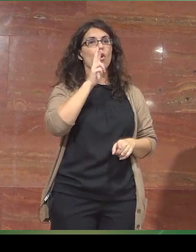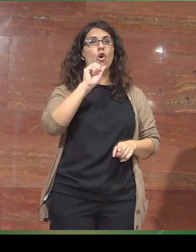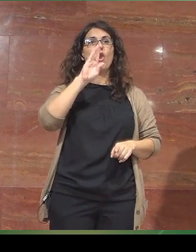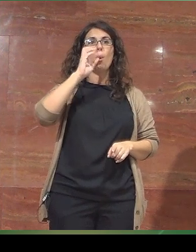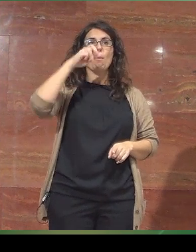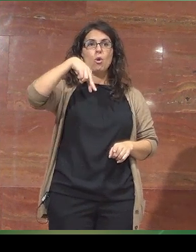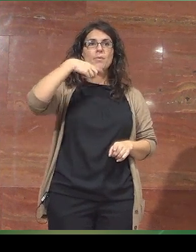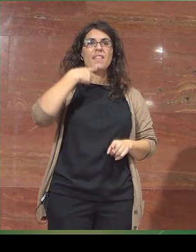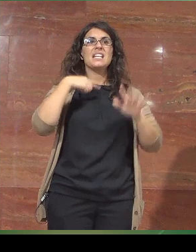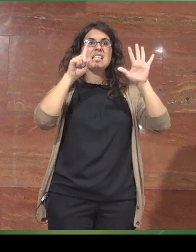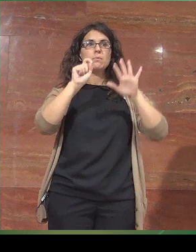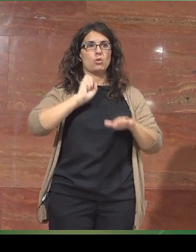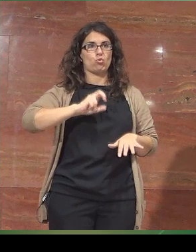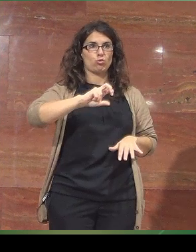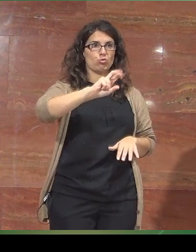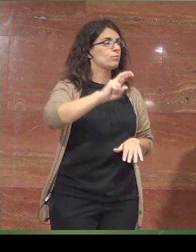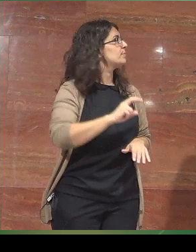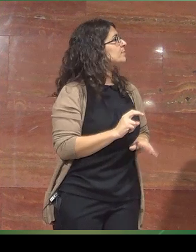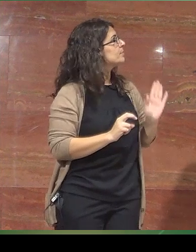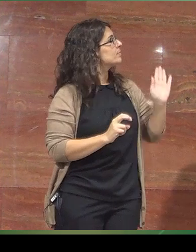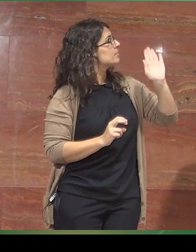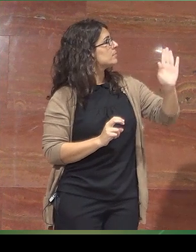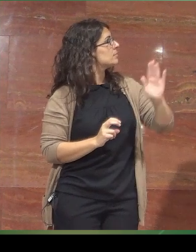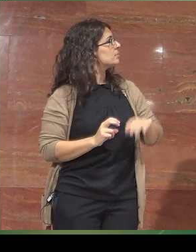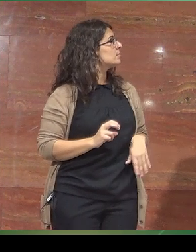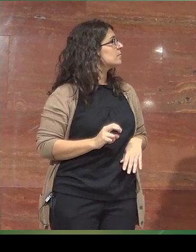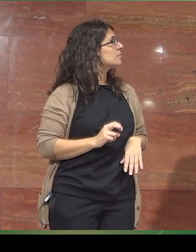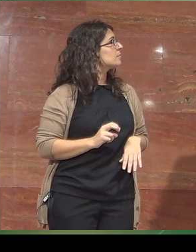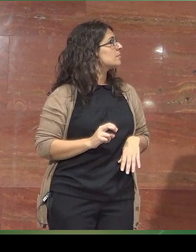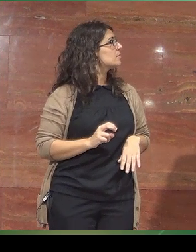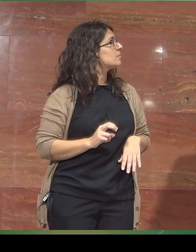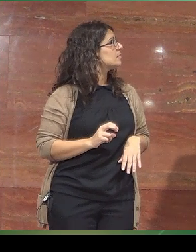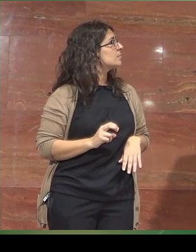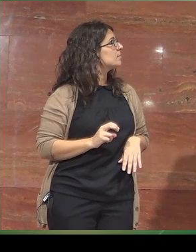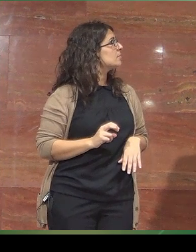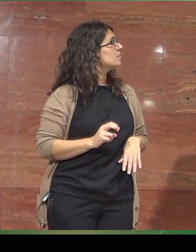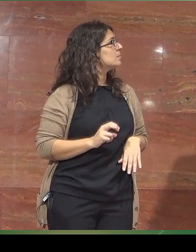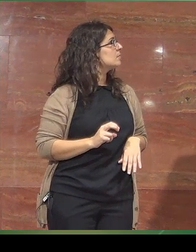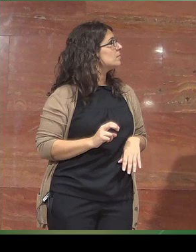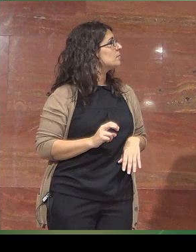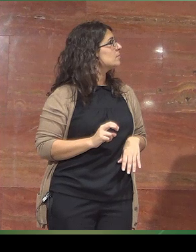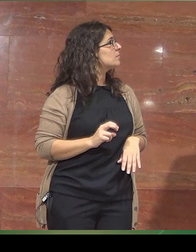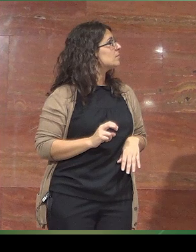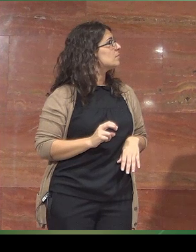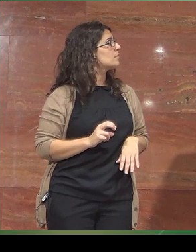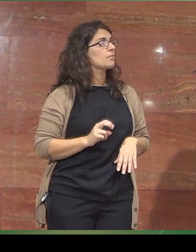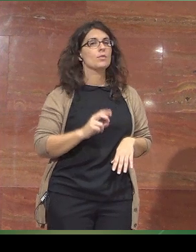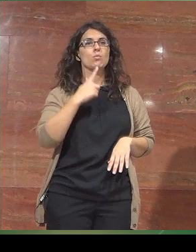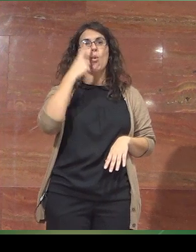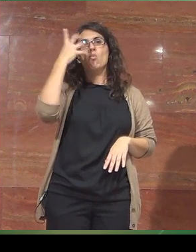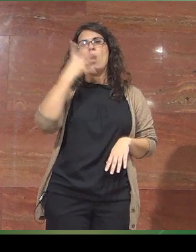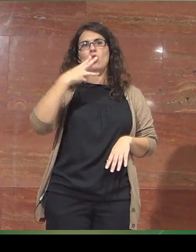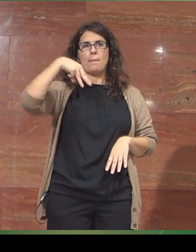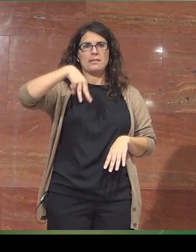On the top right, Shoreditch Town Hall is a quarter M, which we assume in this case isn't